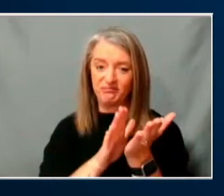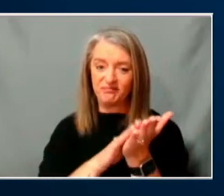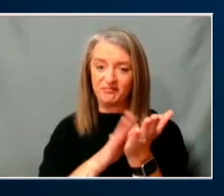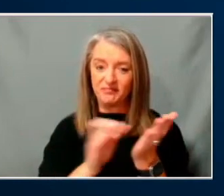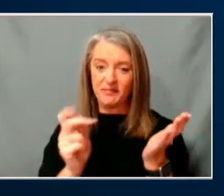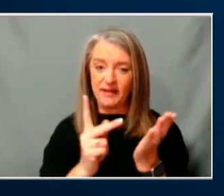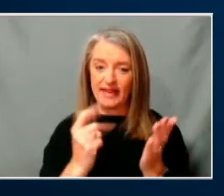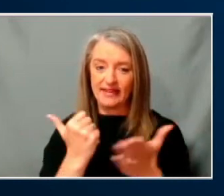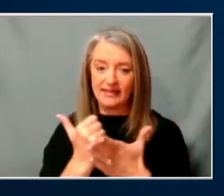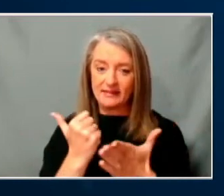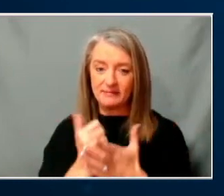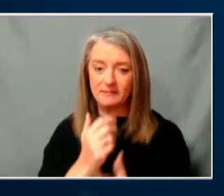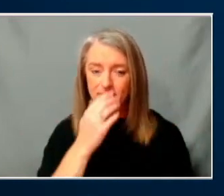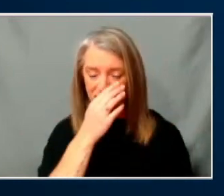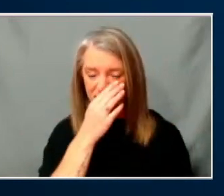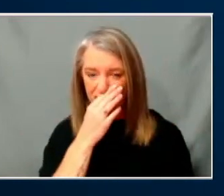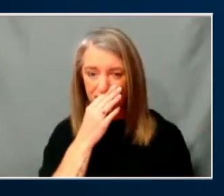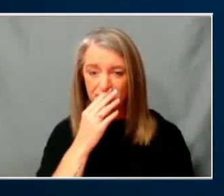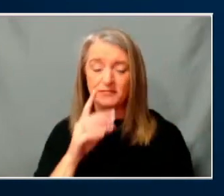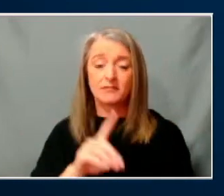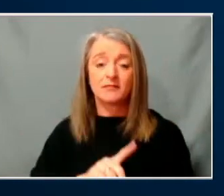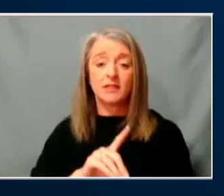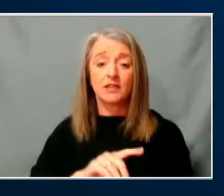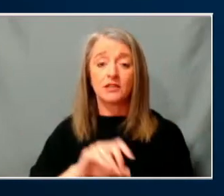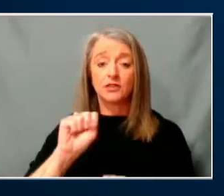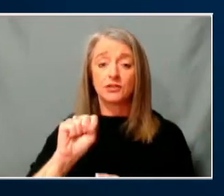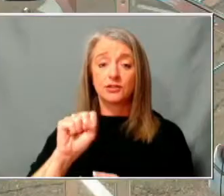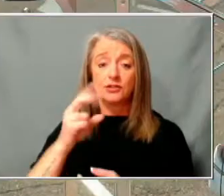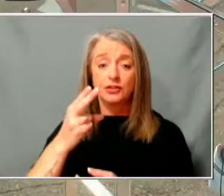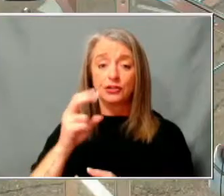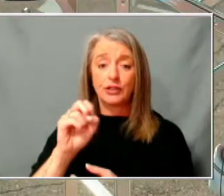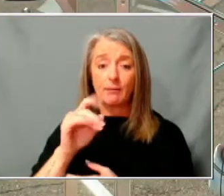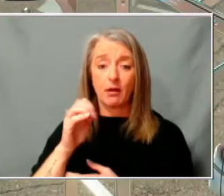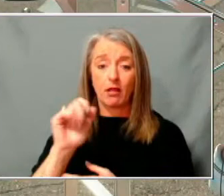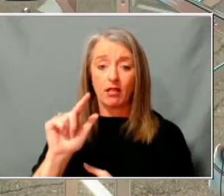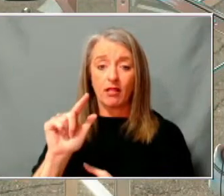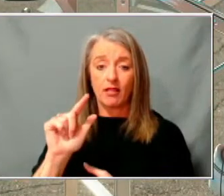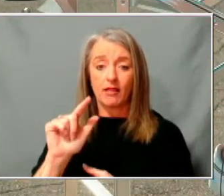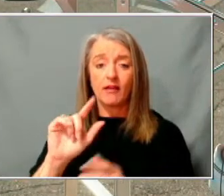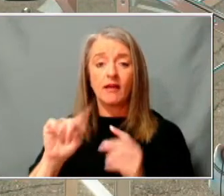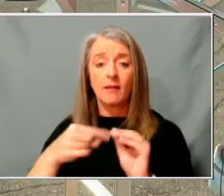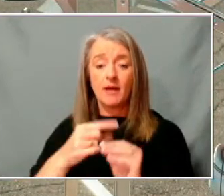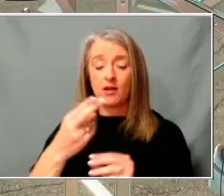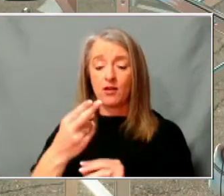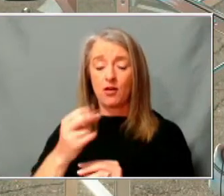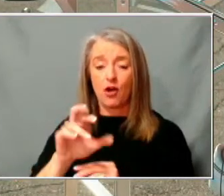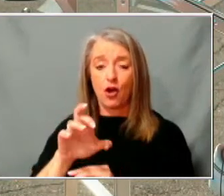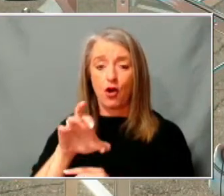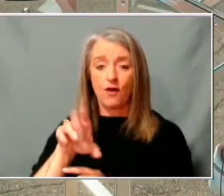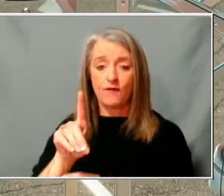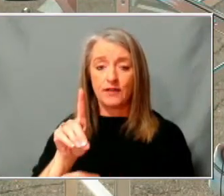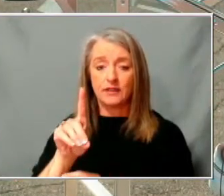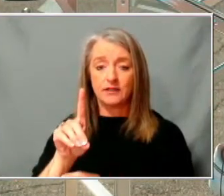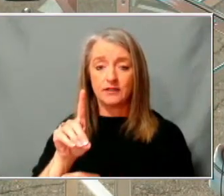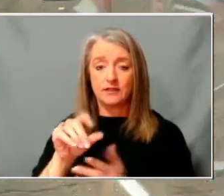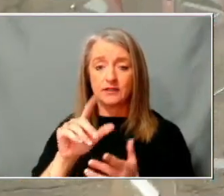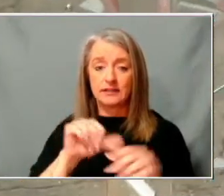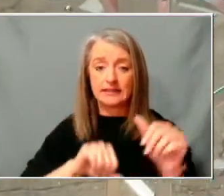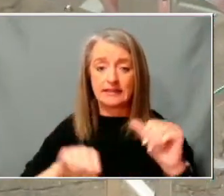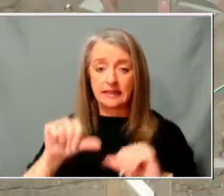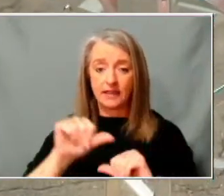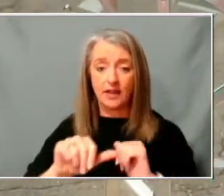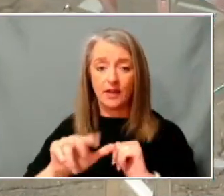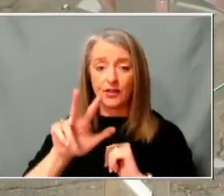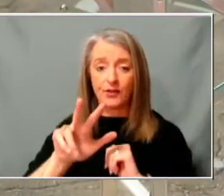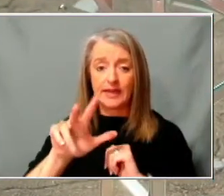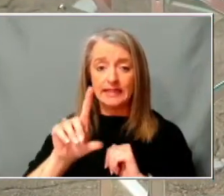track. Thank you. Dr. Streppel, a quick question for you about Harvard scientists who earlier this year announced breakthroughs in 3D